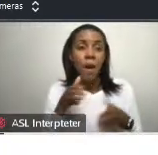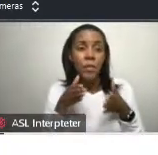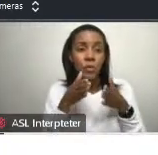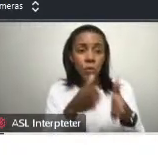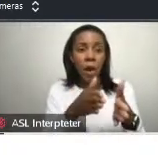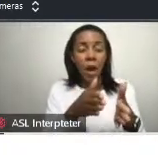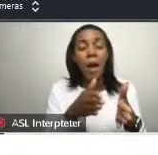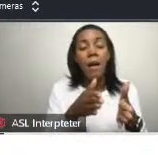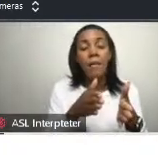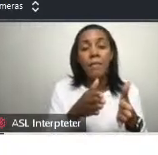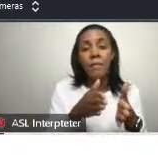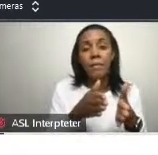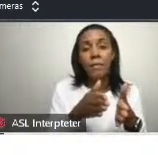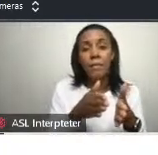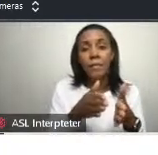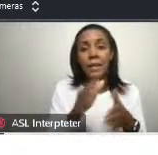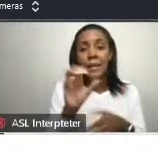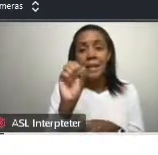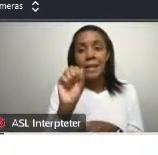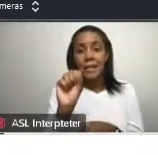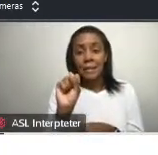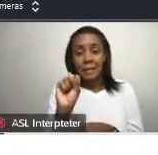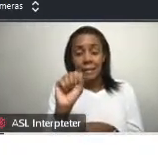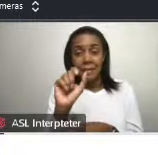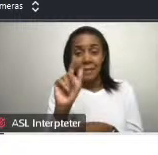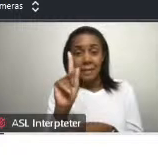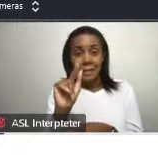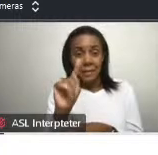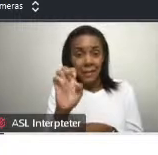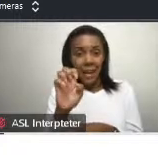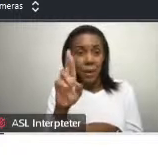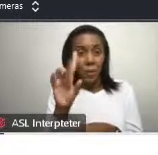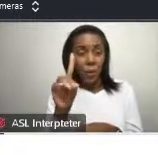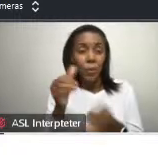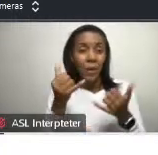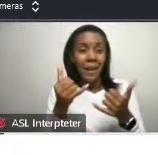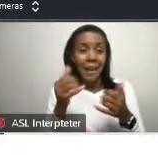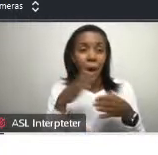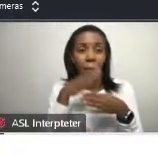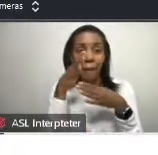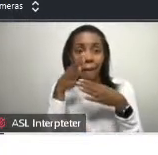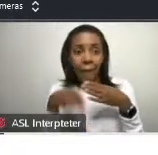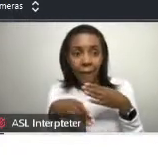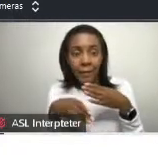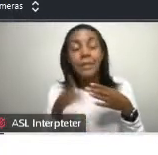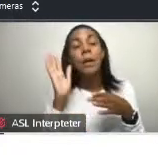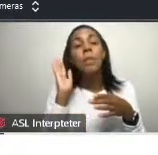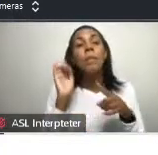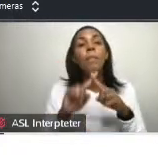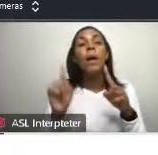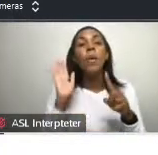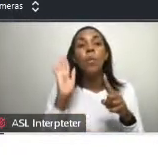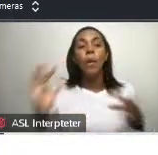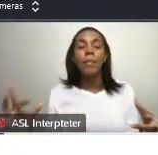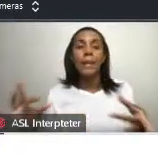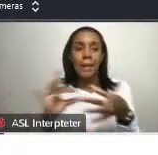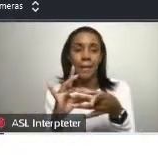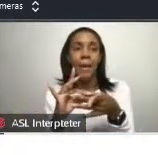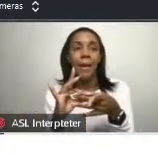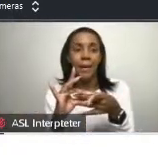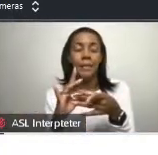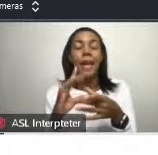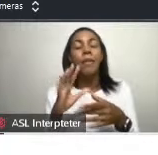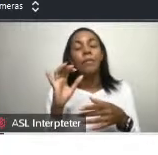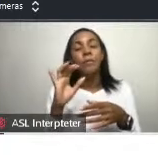Presley Boulevard. Scape Road is now a dead-end street. They will connect their private drive and make a beautified entrance at